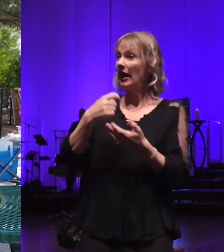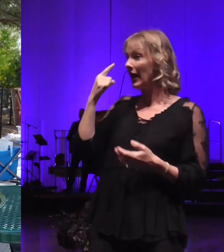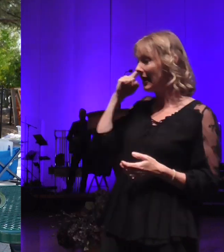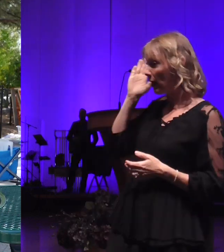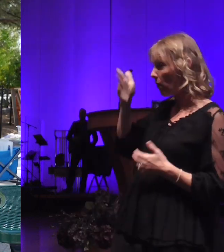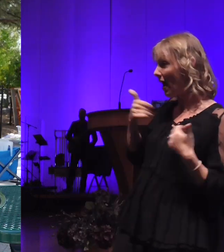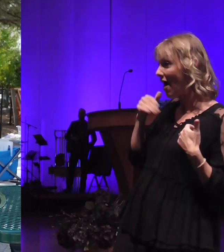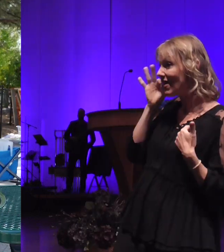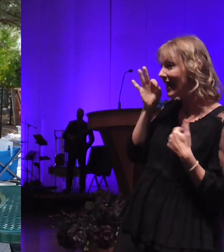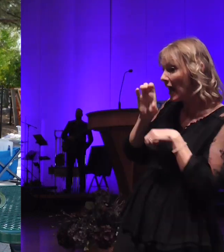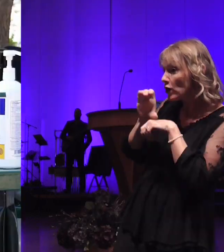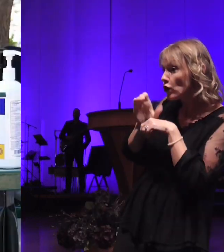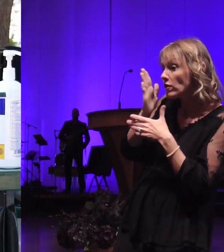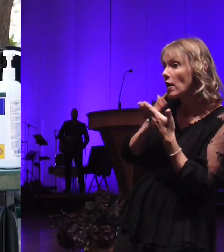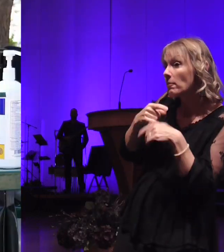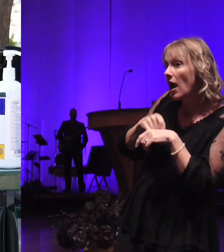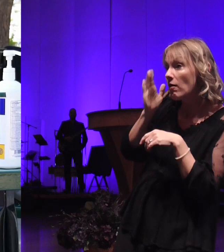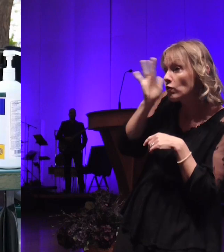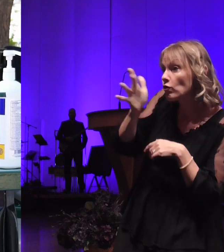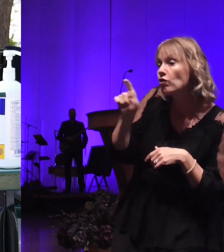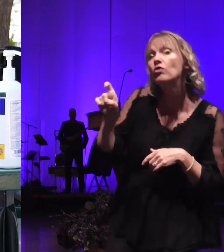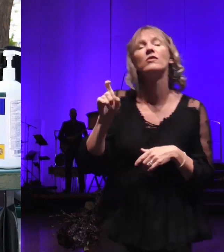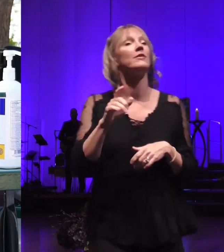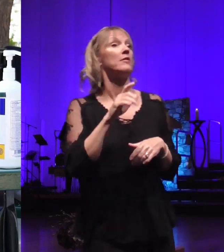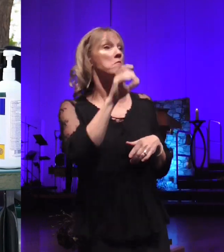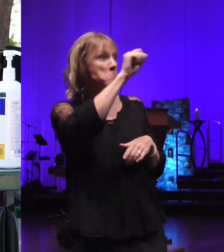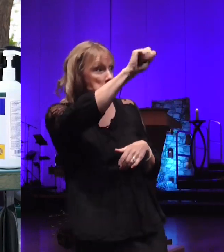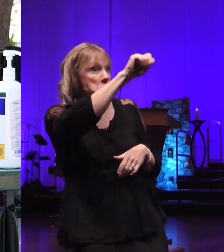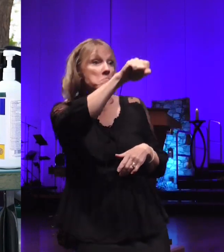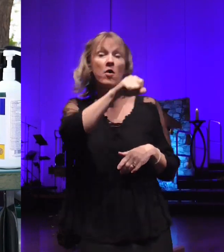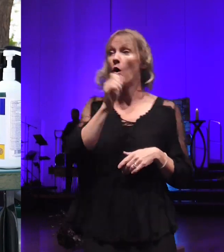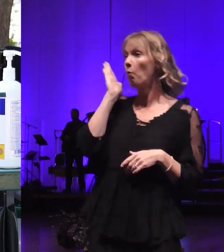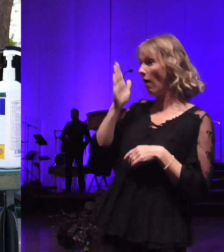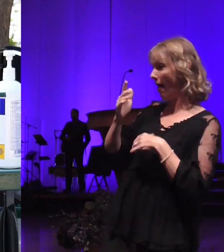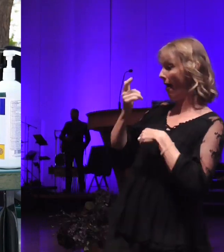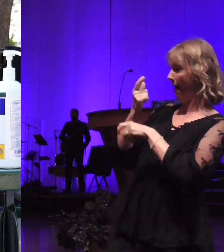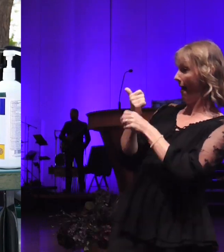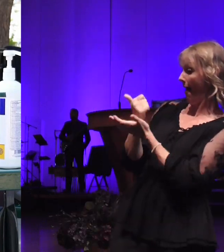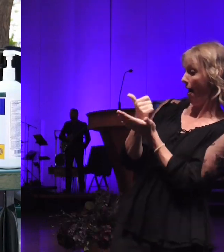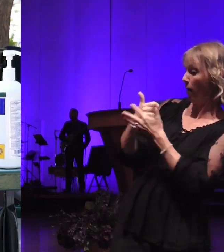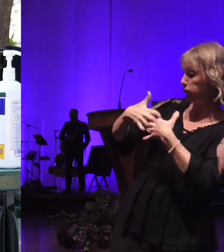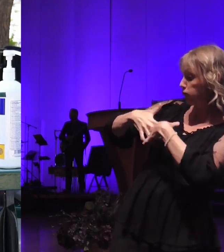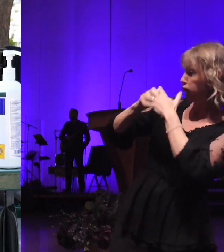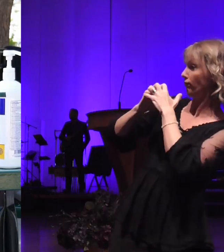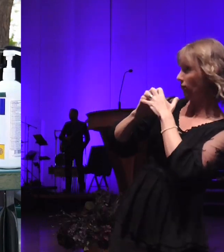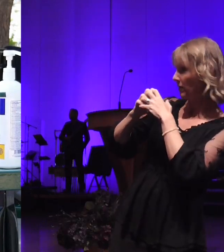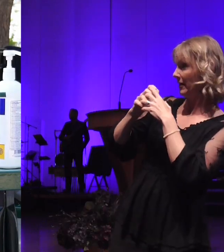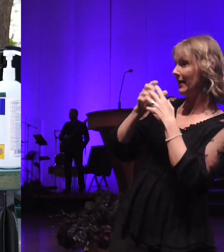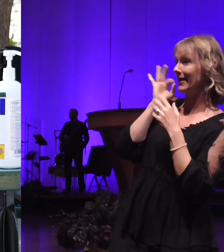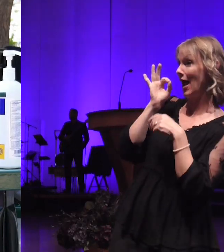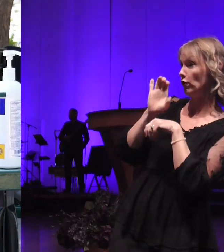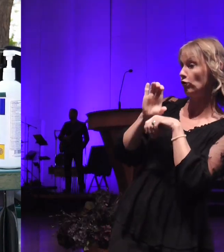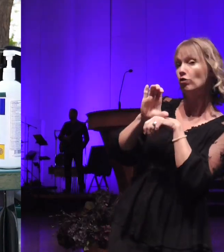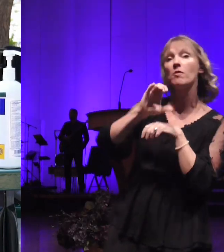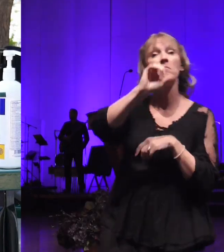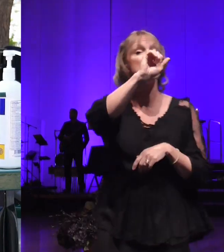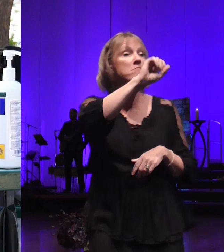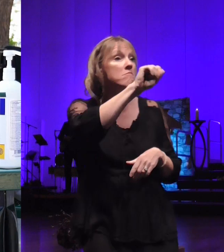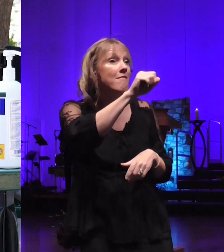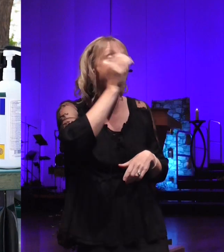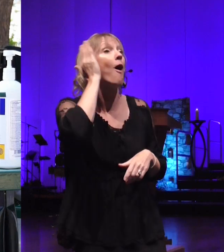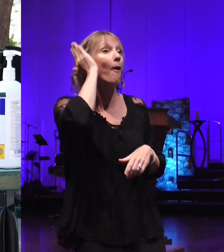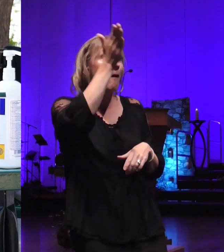time? Yeah? Are you going to help build this cat church? Start it up at some time? I'm gonna build it in